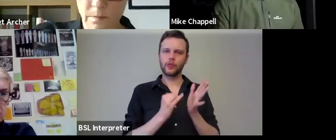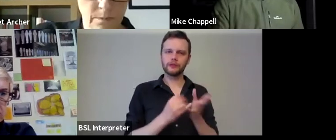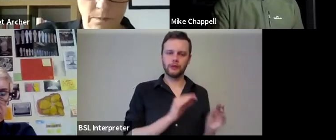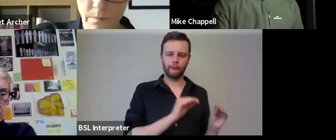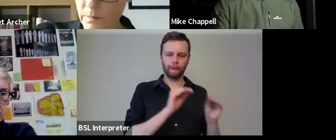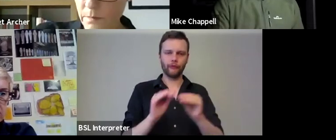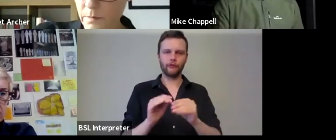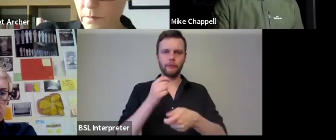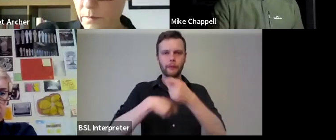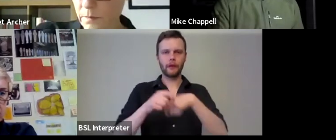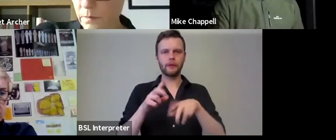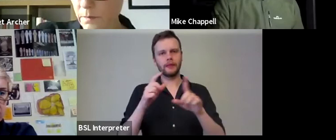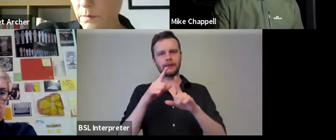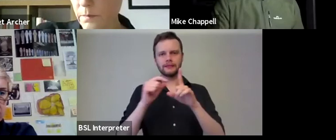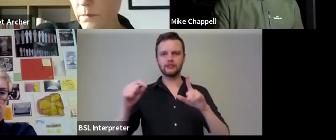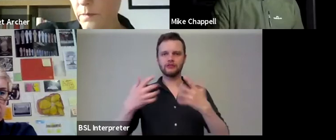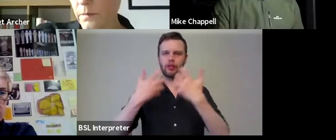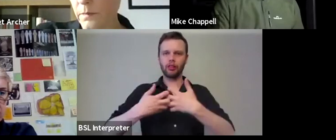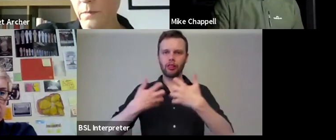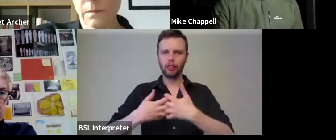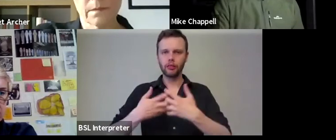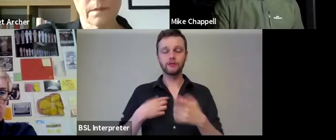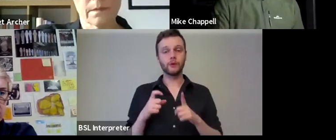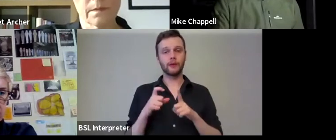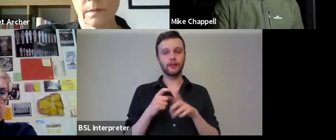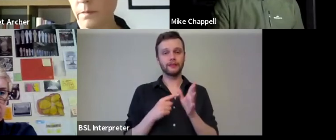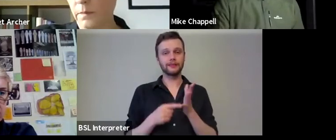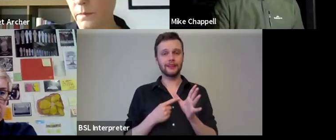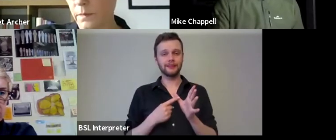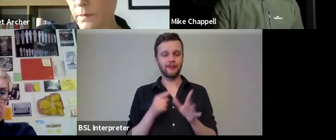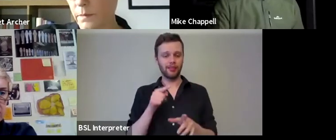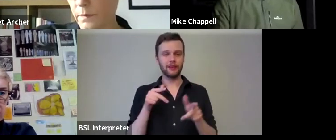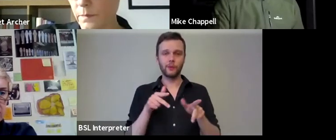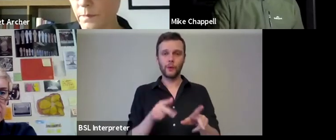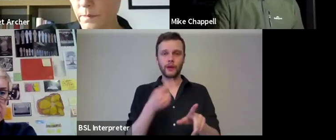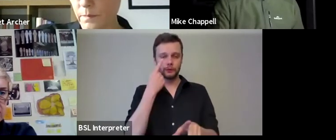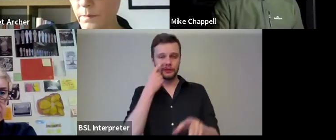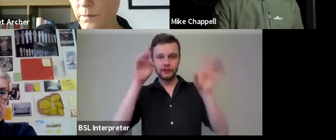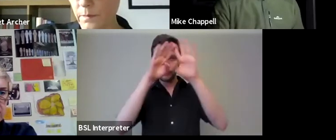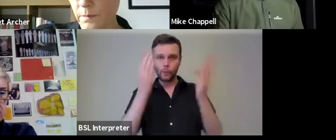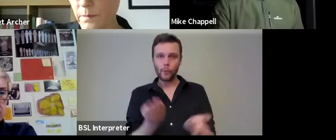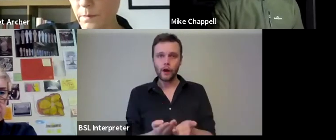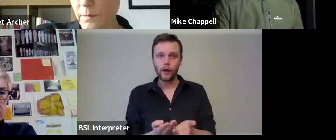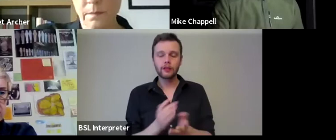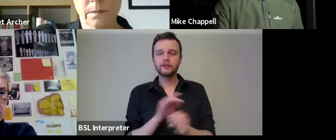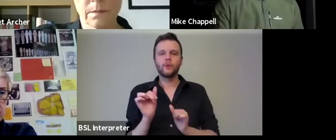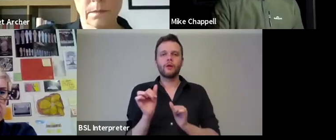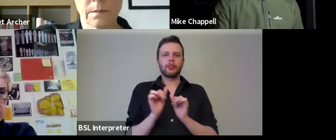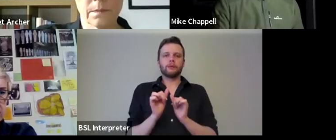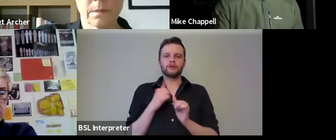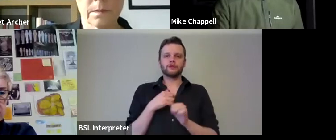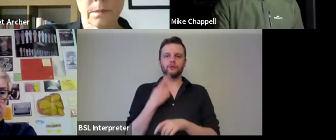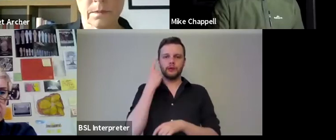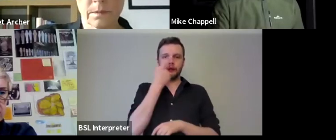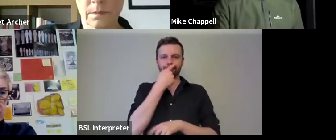into the digital world, and our data sets, our ways of seeing the world, are not just limited to the receptors